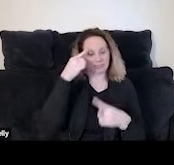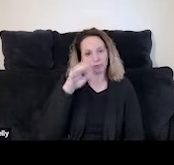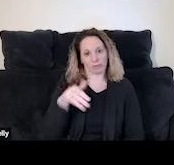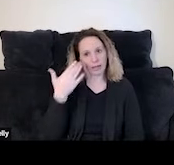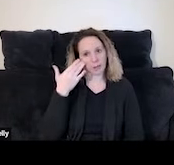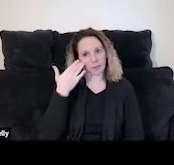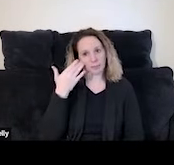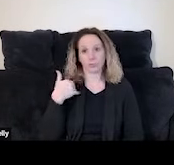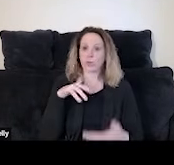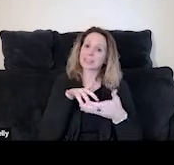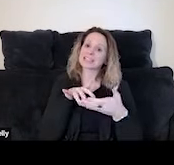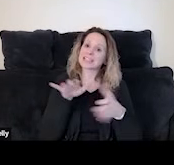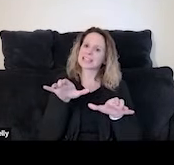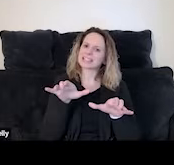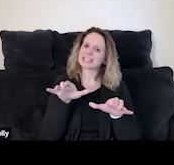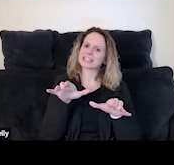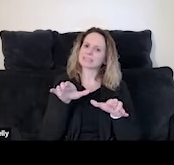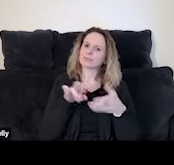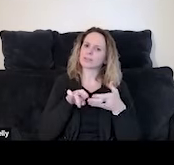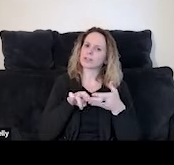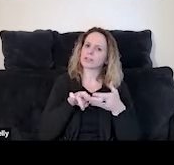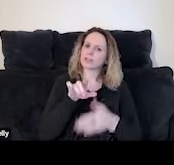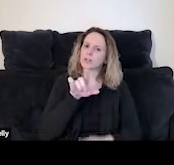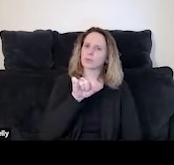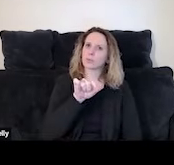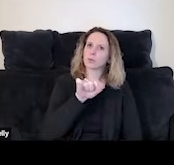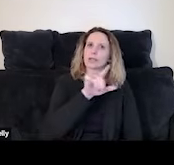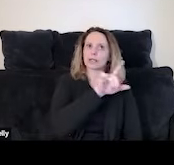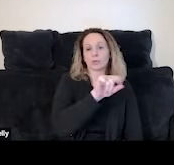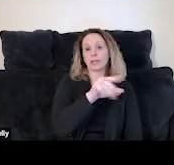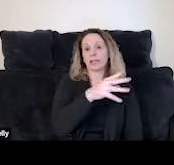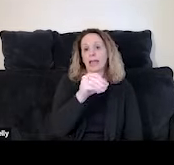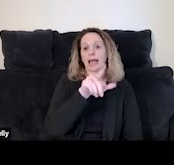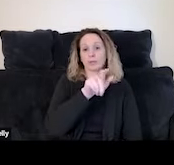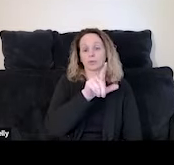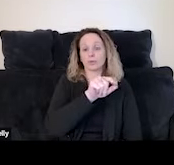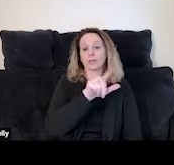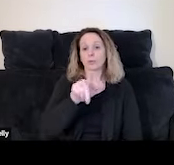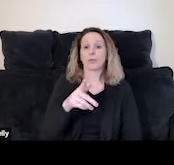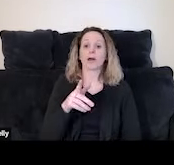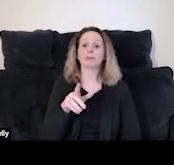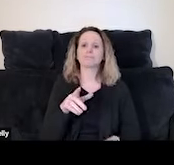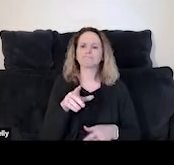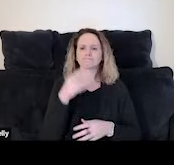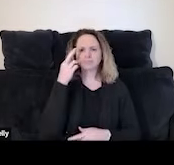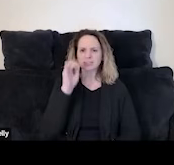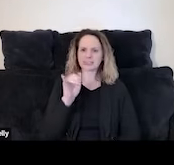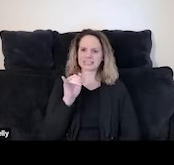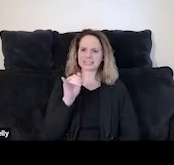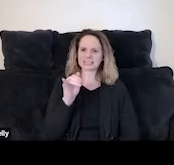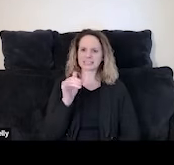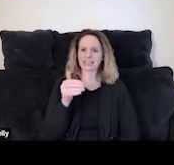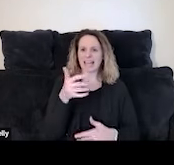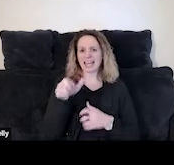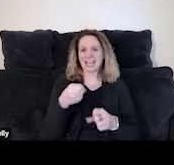We did a study in 2020 and 21, and what we found was that over the prior 10 years,